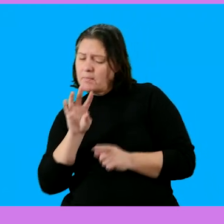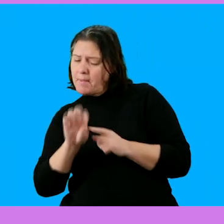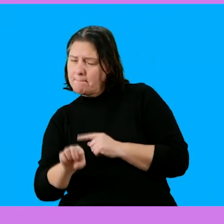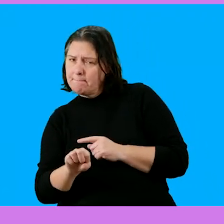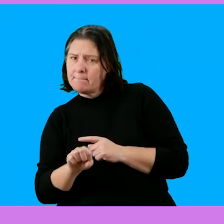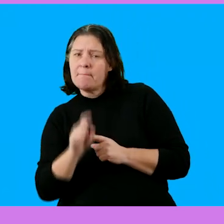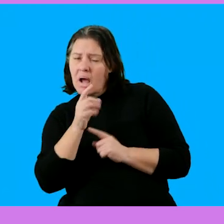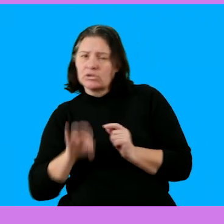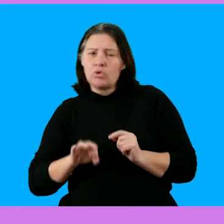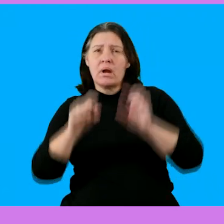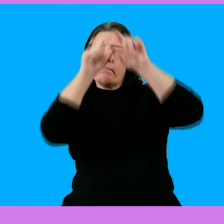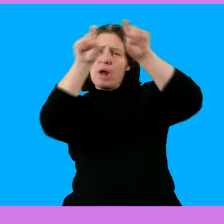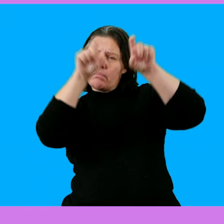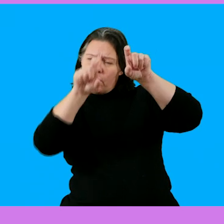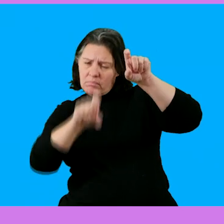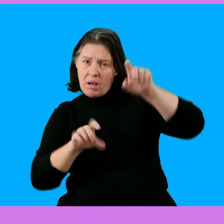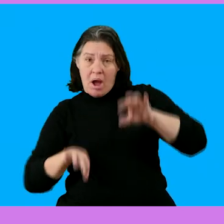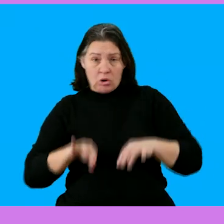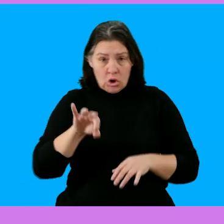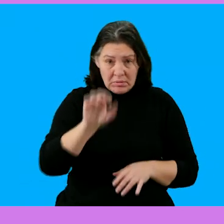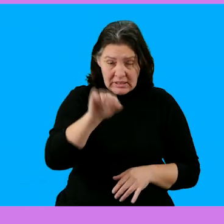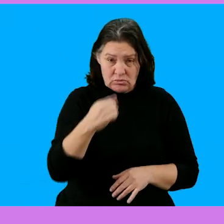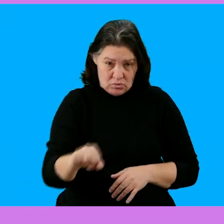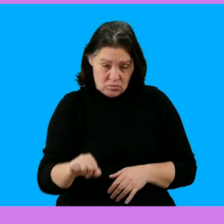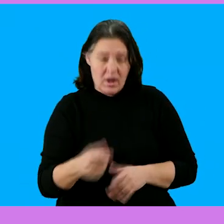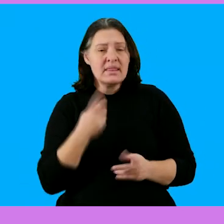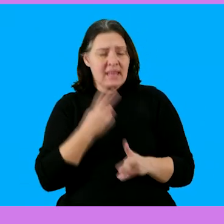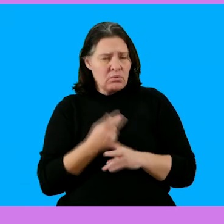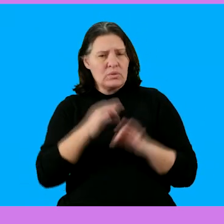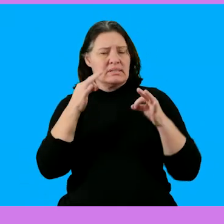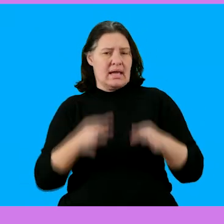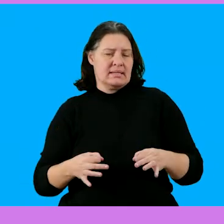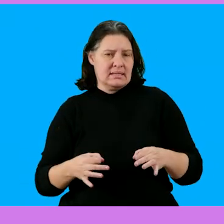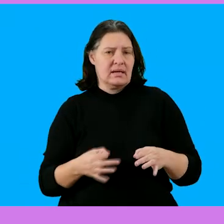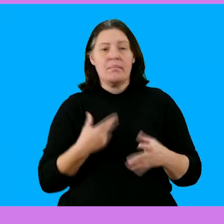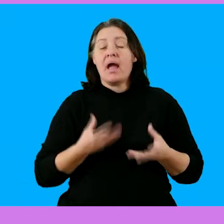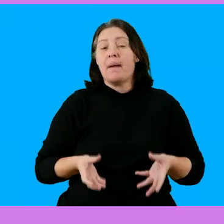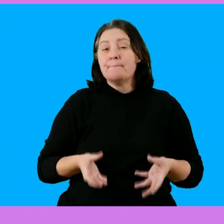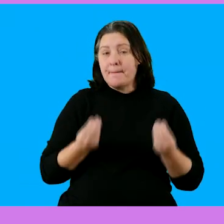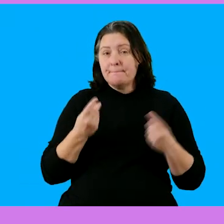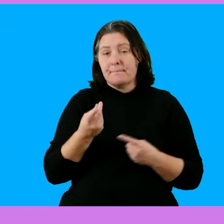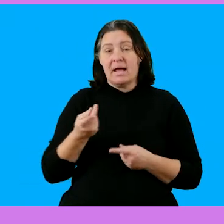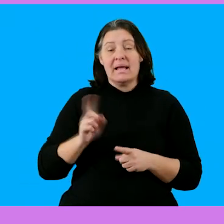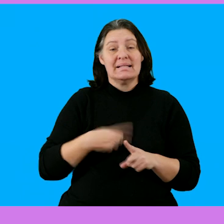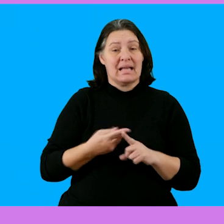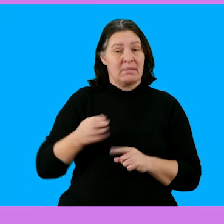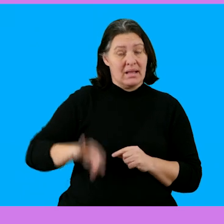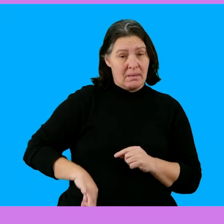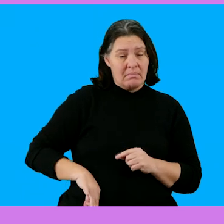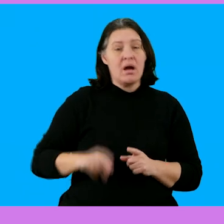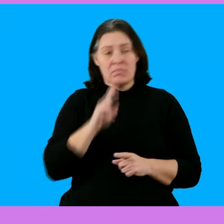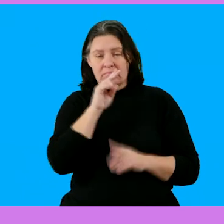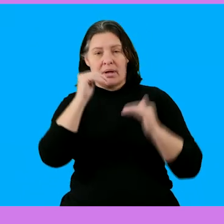whether a person must contribute towards tax or not. We also then decided that once we have our taxable income,